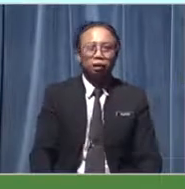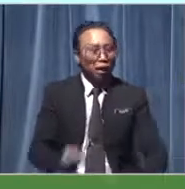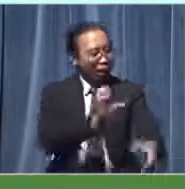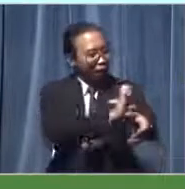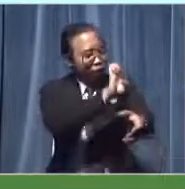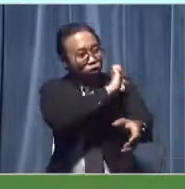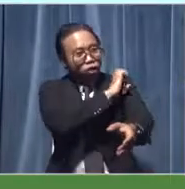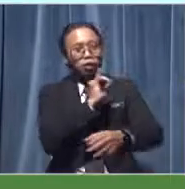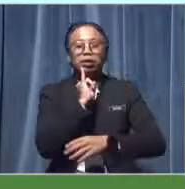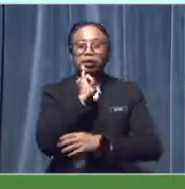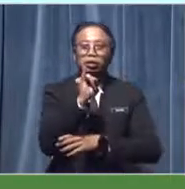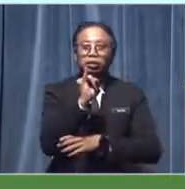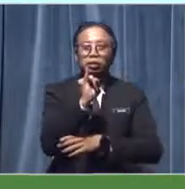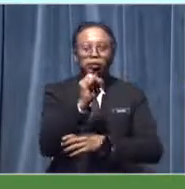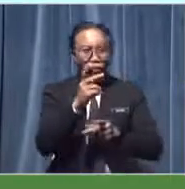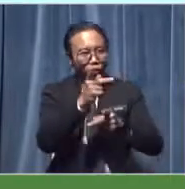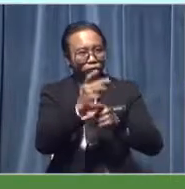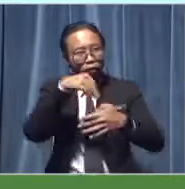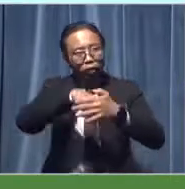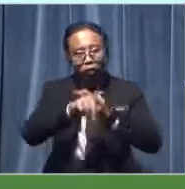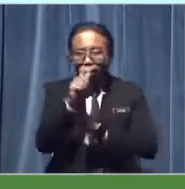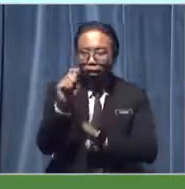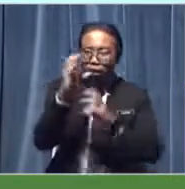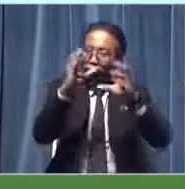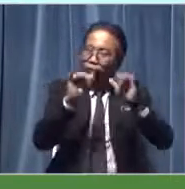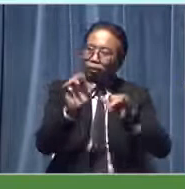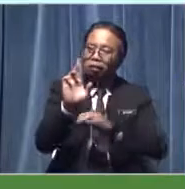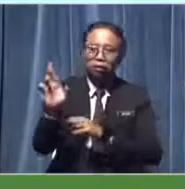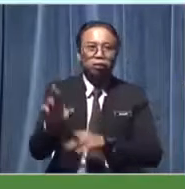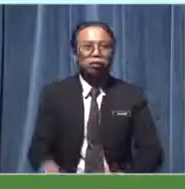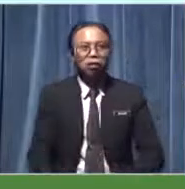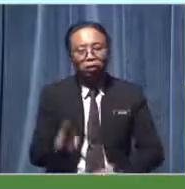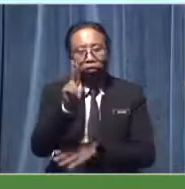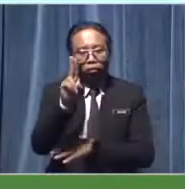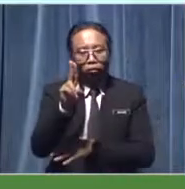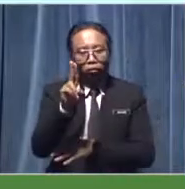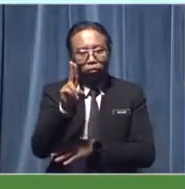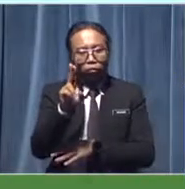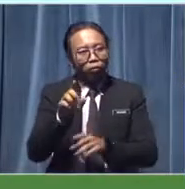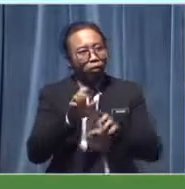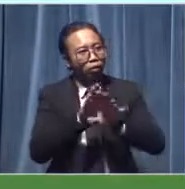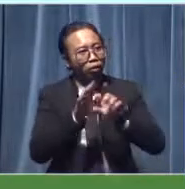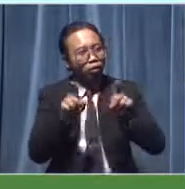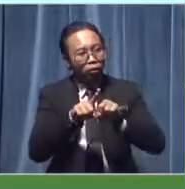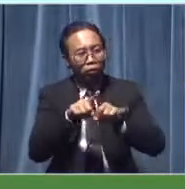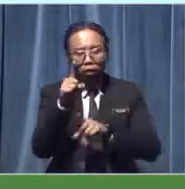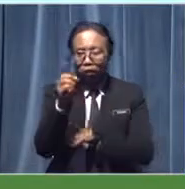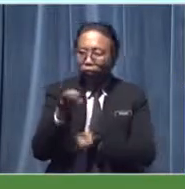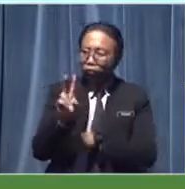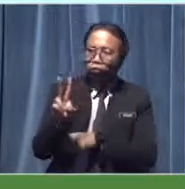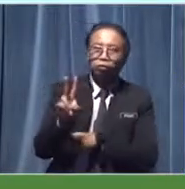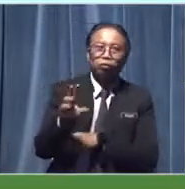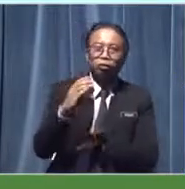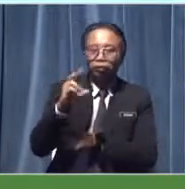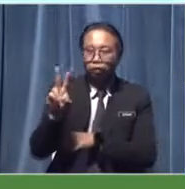energy is stored in the capacitor U equals half CV